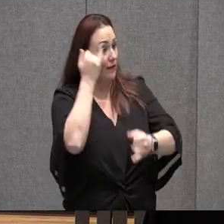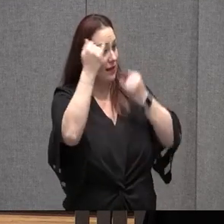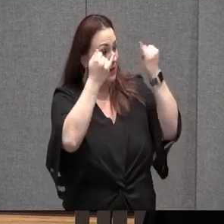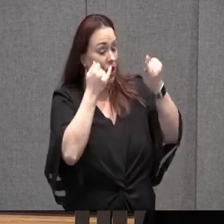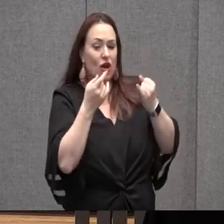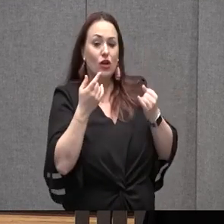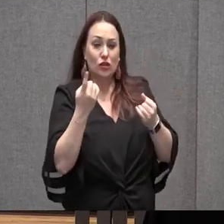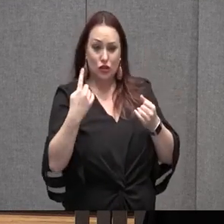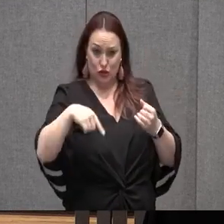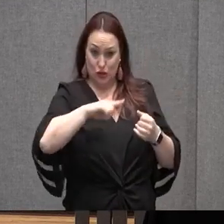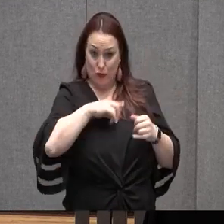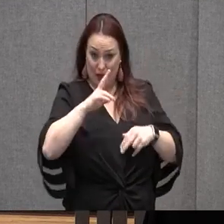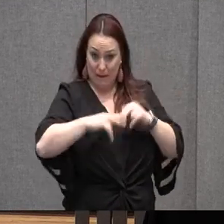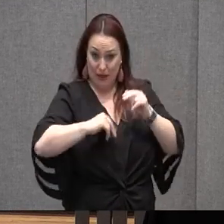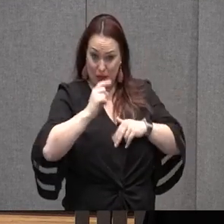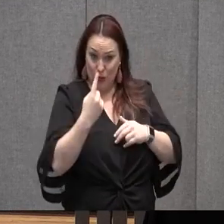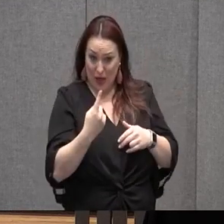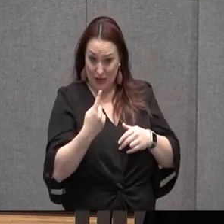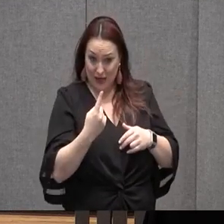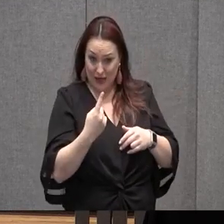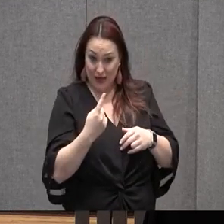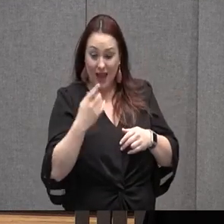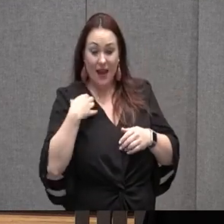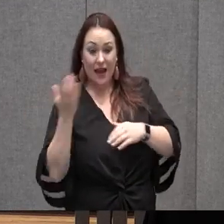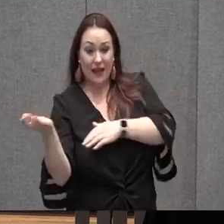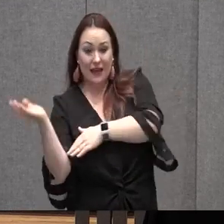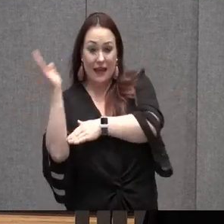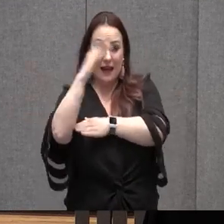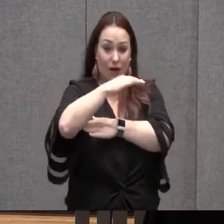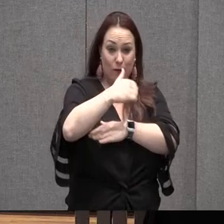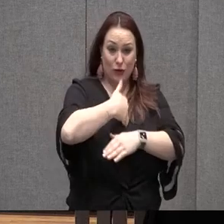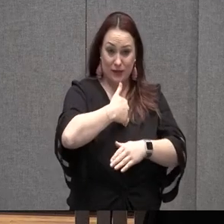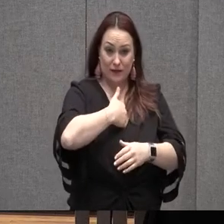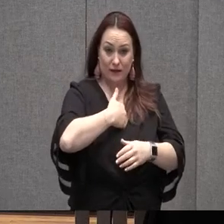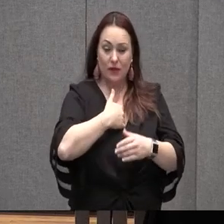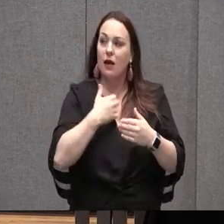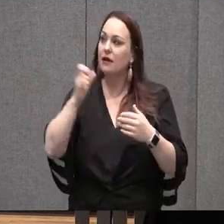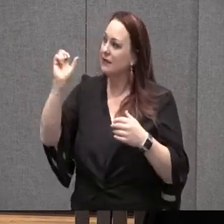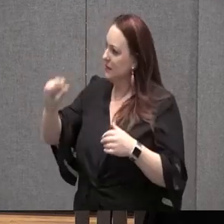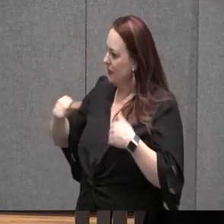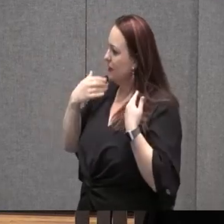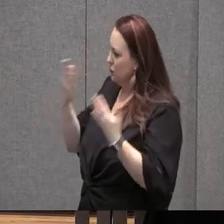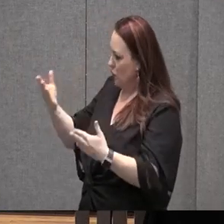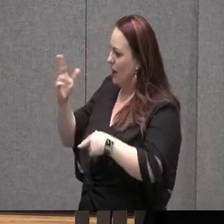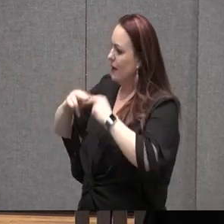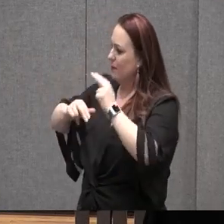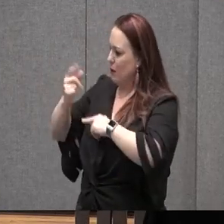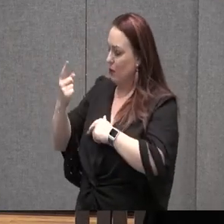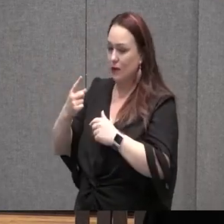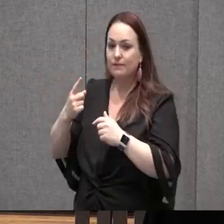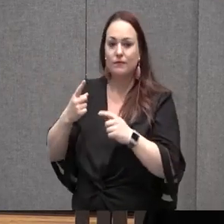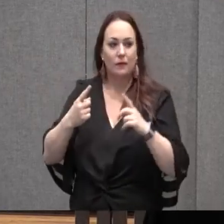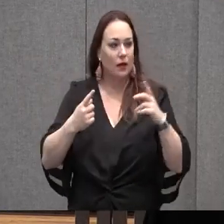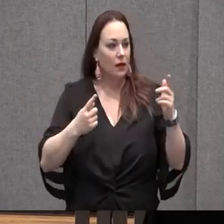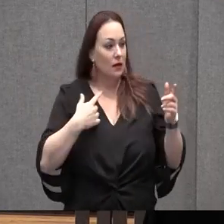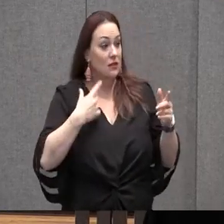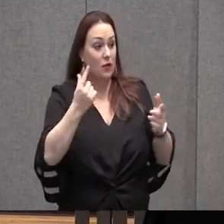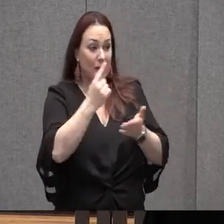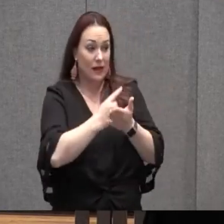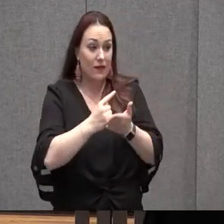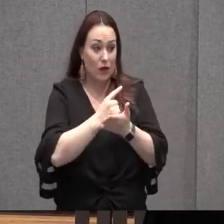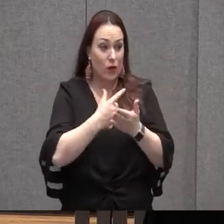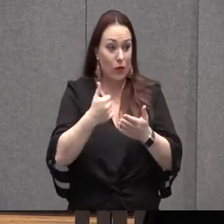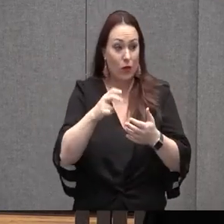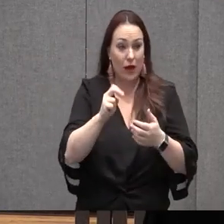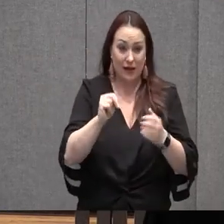catapult? Let's build a catapult. Cool. So we need a glue gun. We've